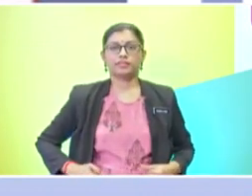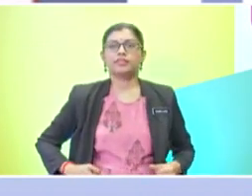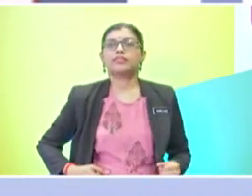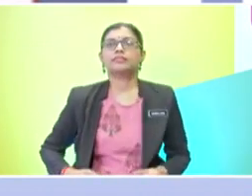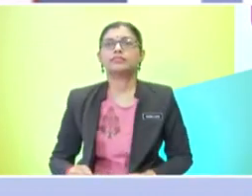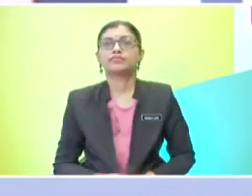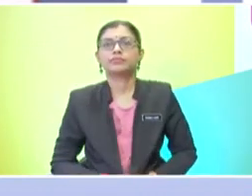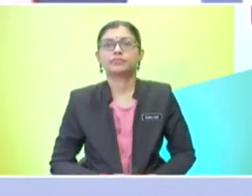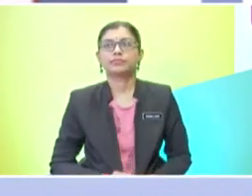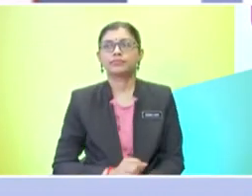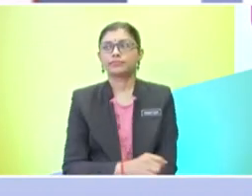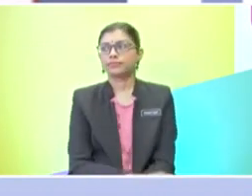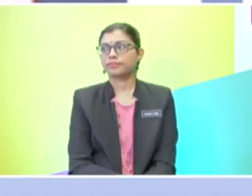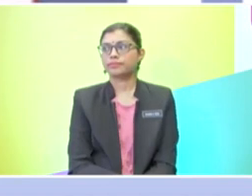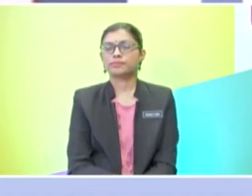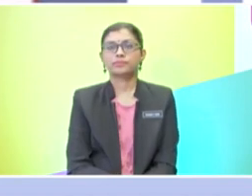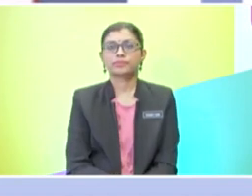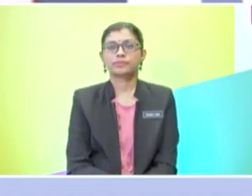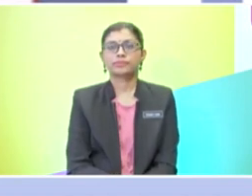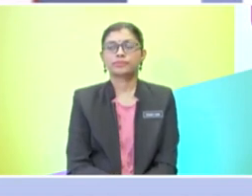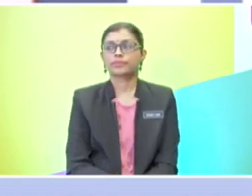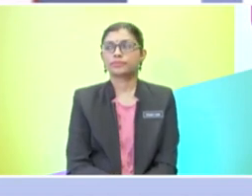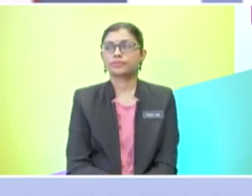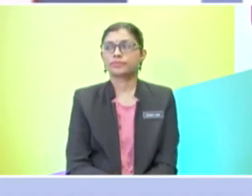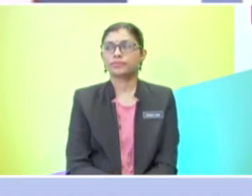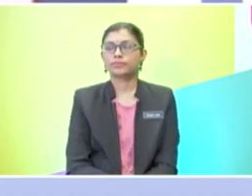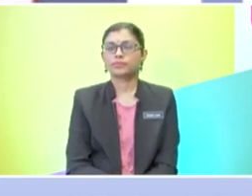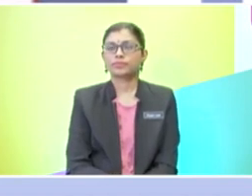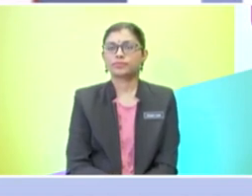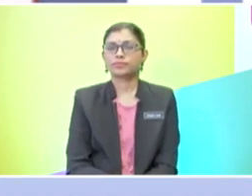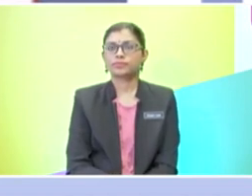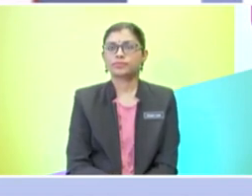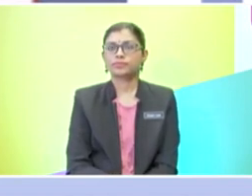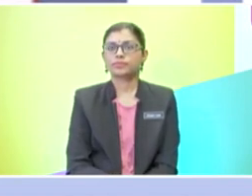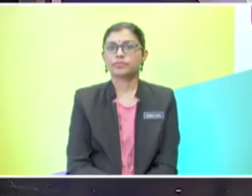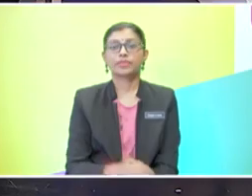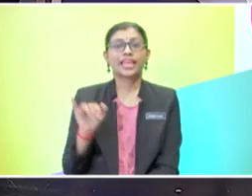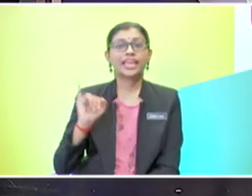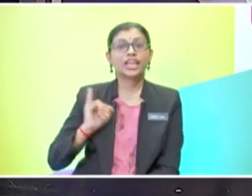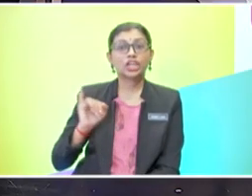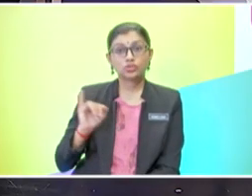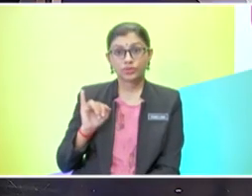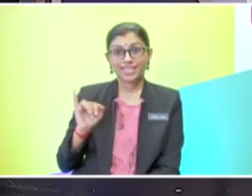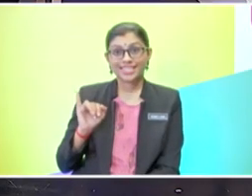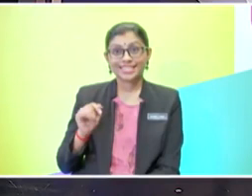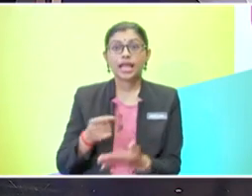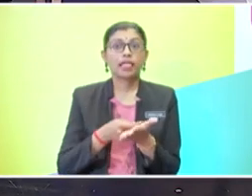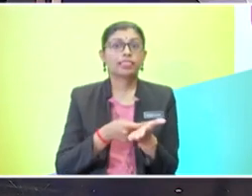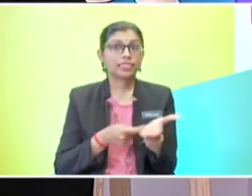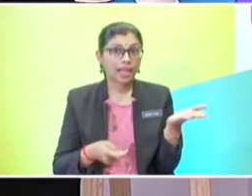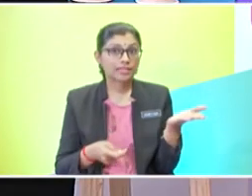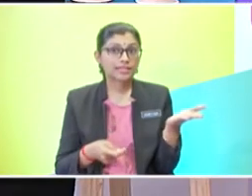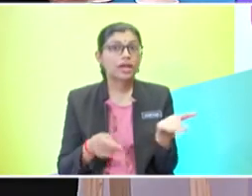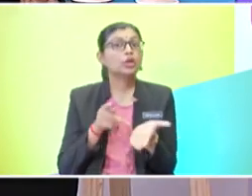bill and tax. Tax. Because why? Tax and also the insurance, we are paying installment, right? Yes. Okay, either you are